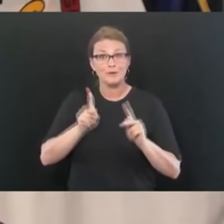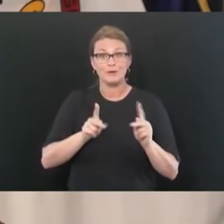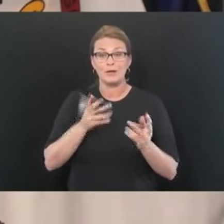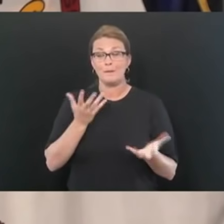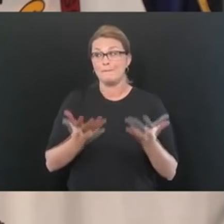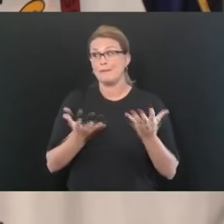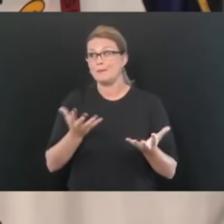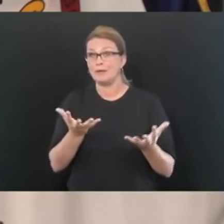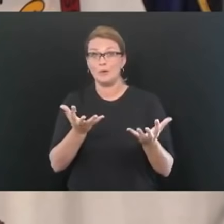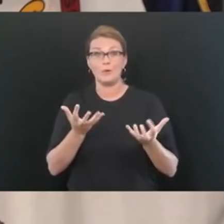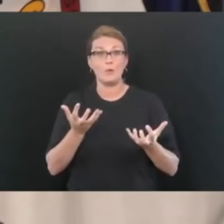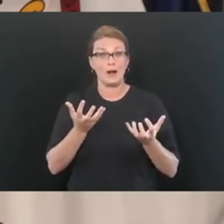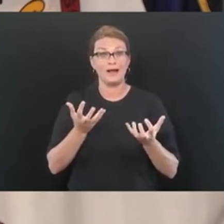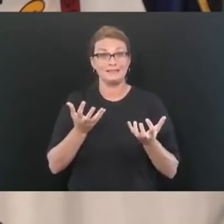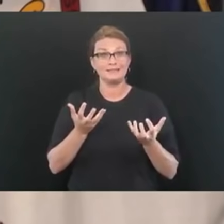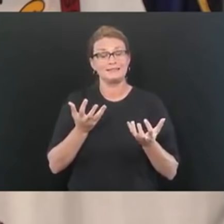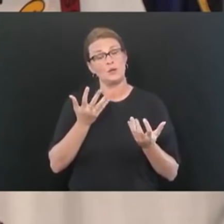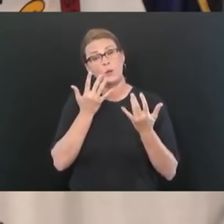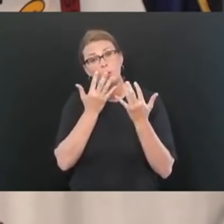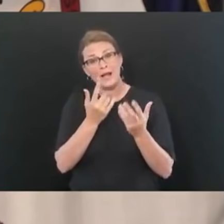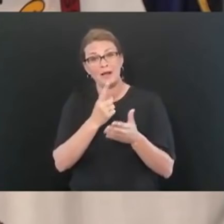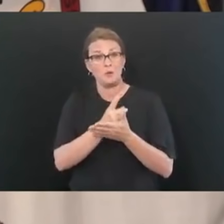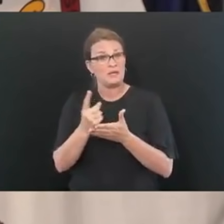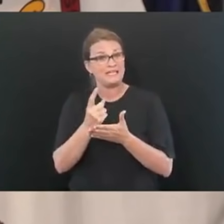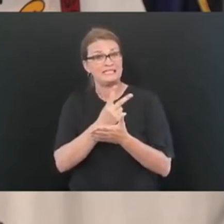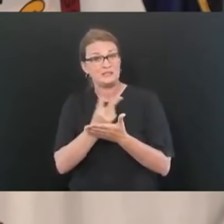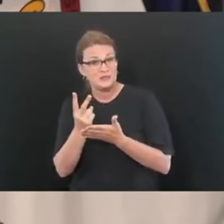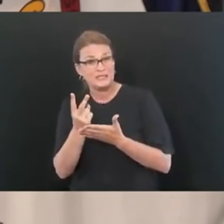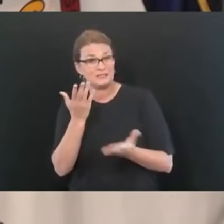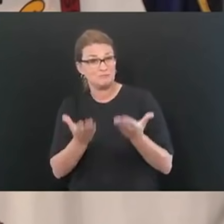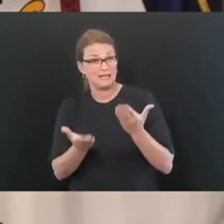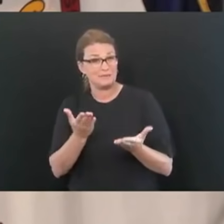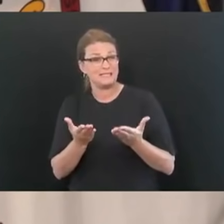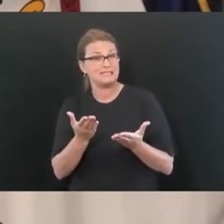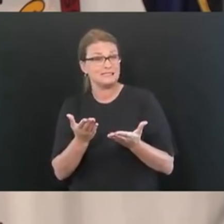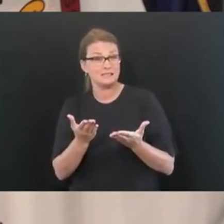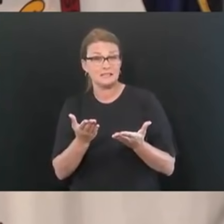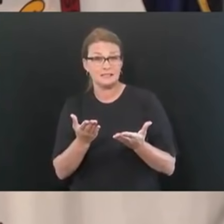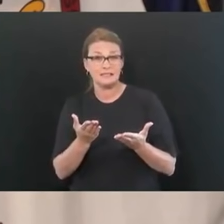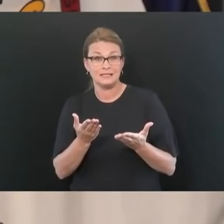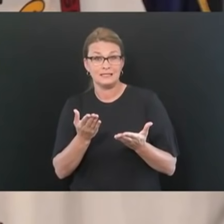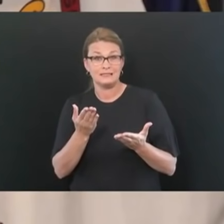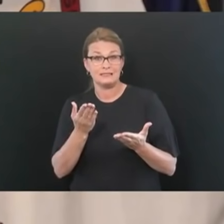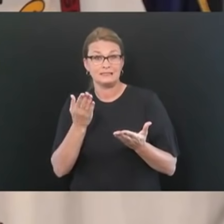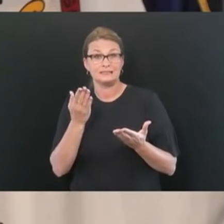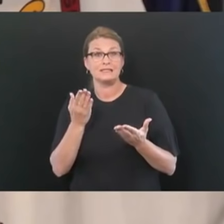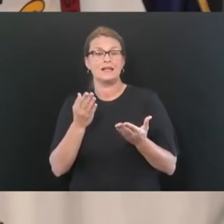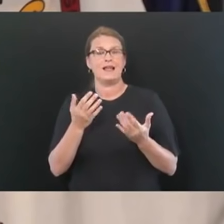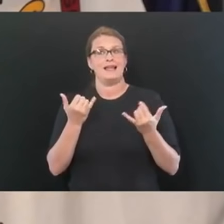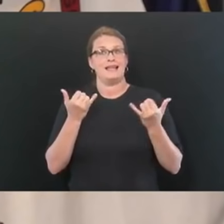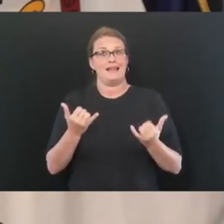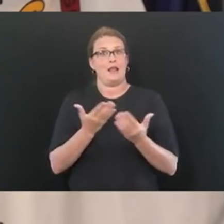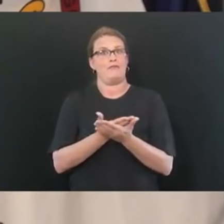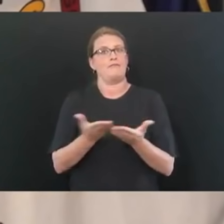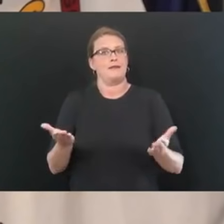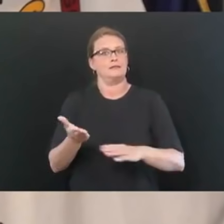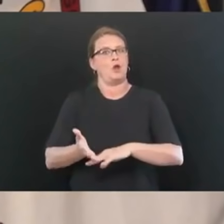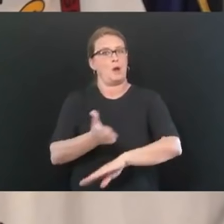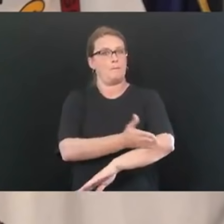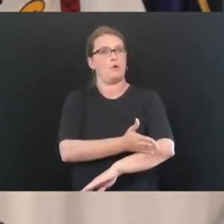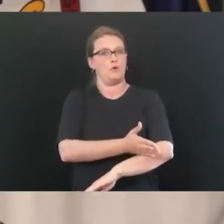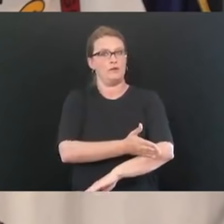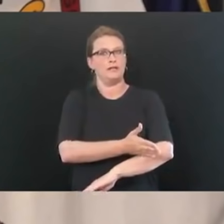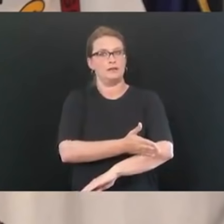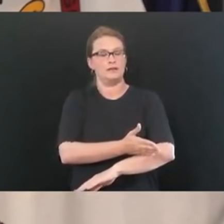consider just waiting a couple of weeks. Things are really getting better. Today,